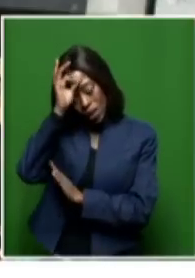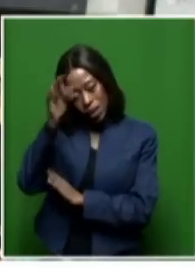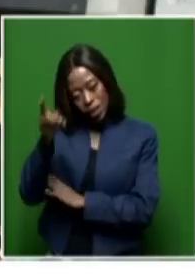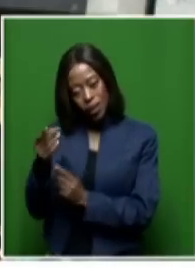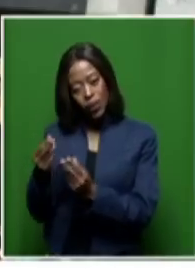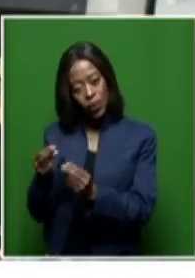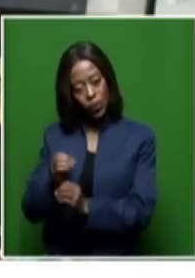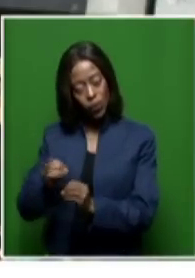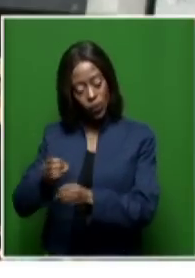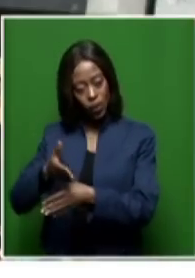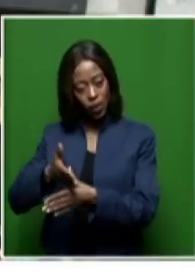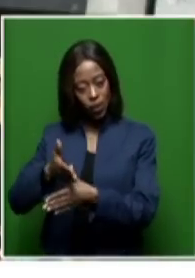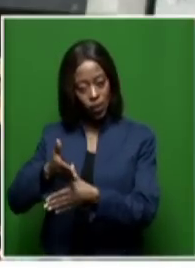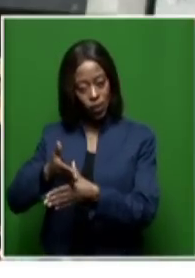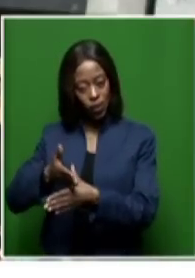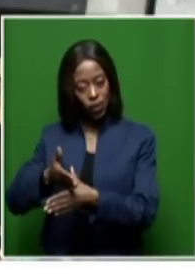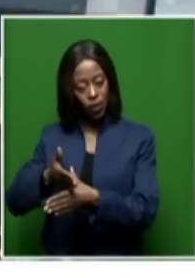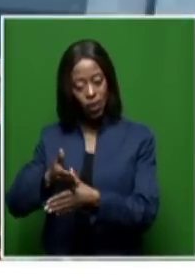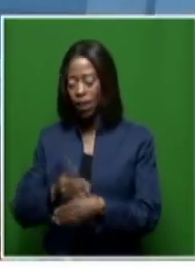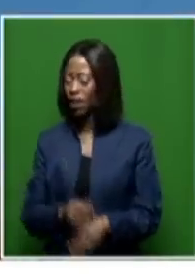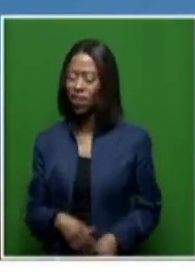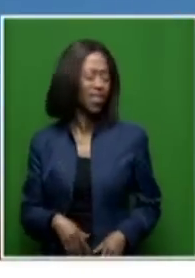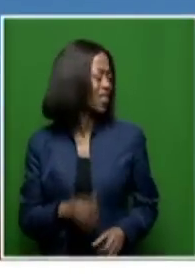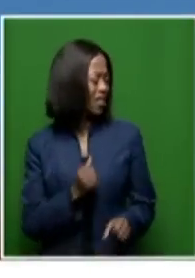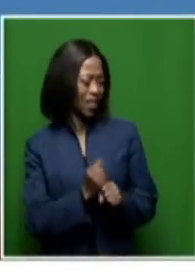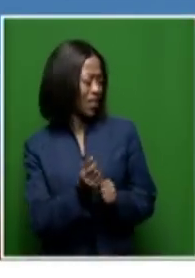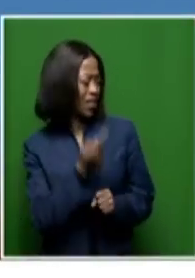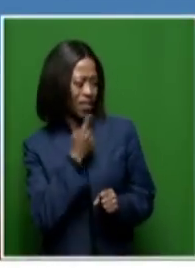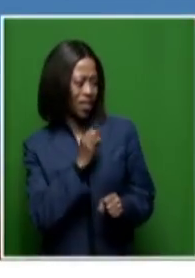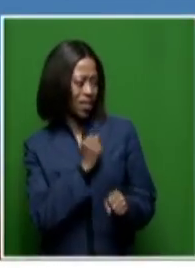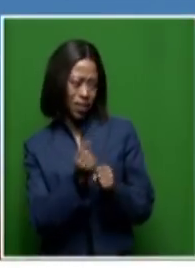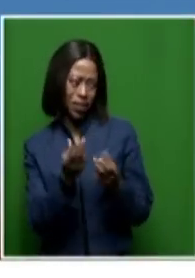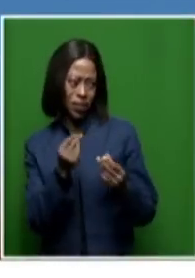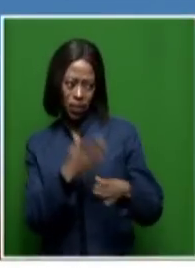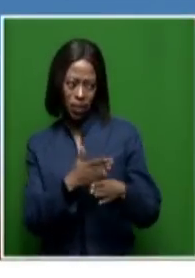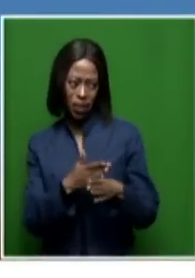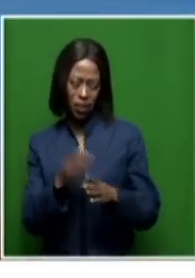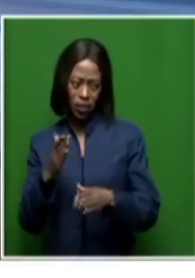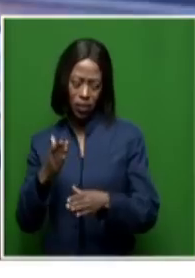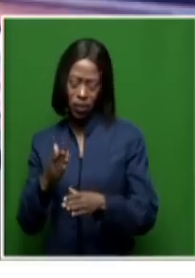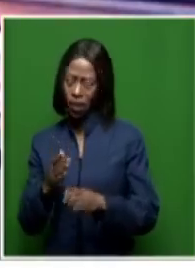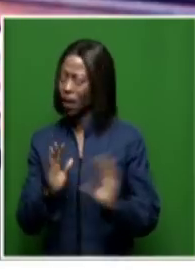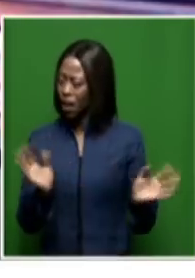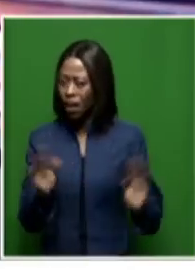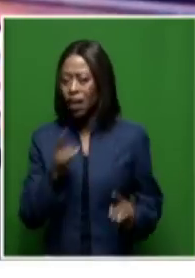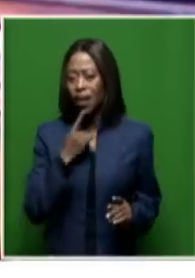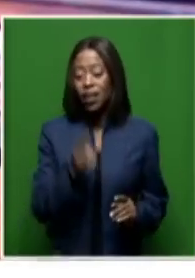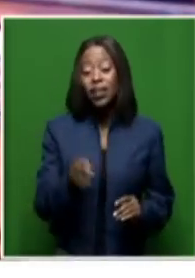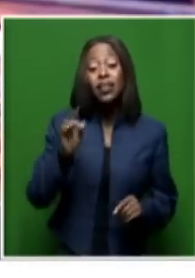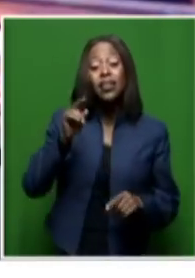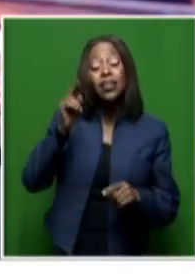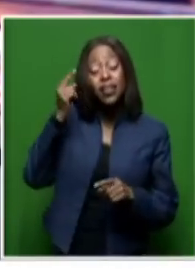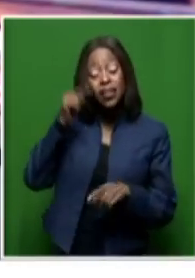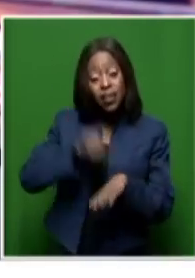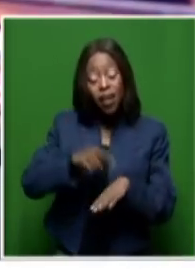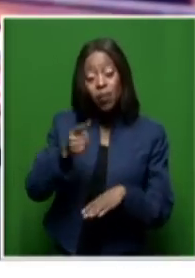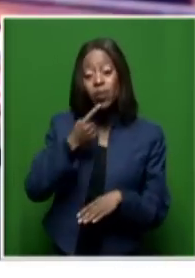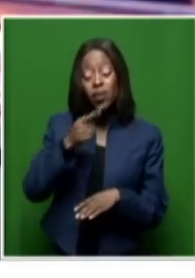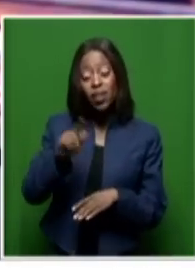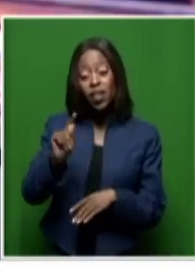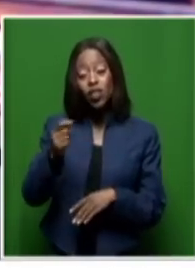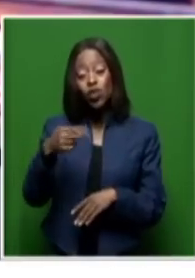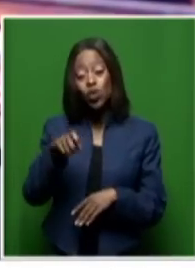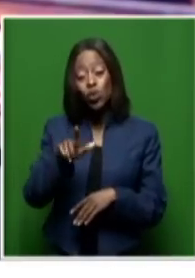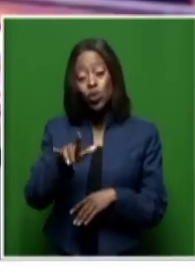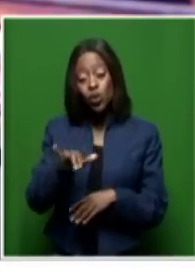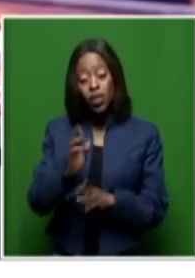doing their jobs that we haven't really I didn't seen say they were not doing their job. I say state enforcement. When you were referring to Tulima Donsela derailed